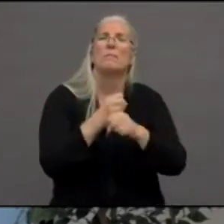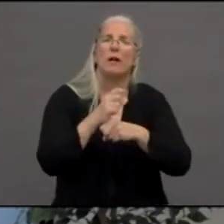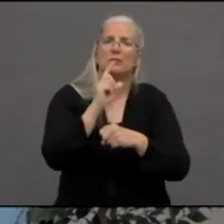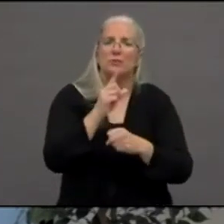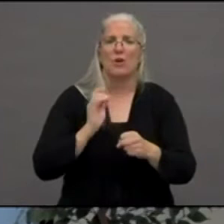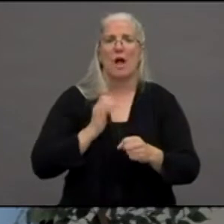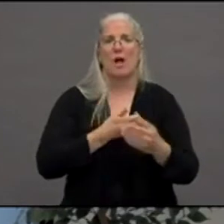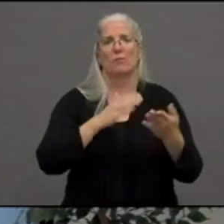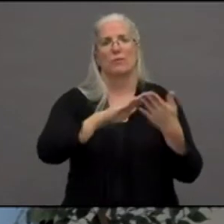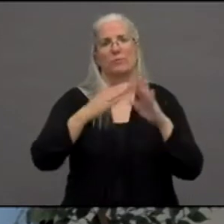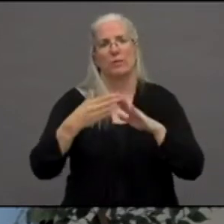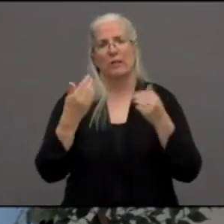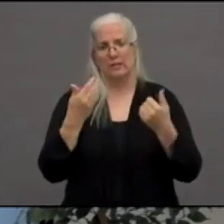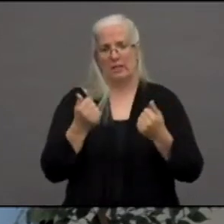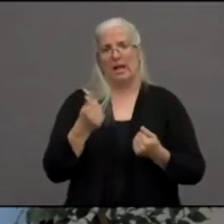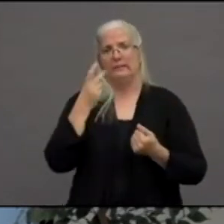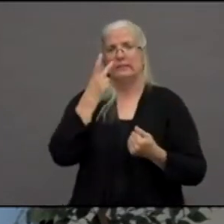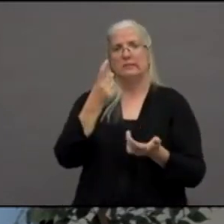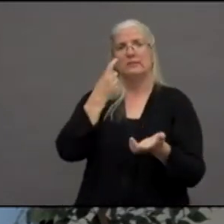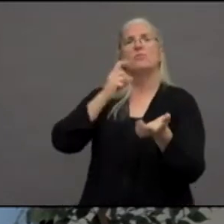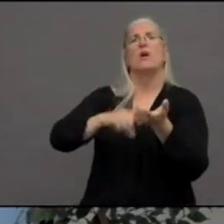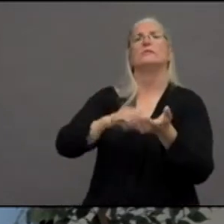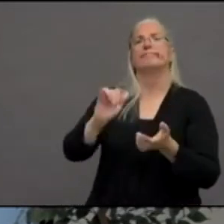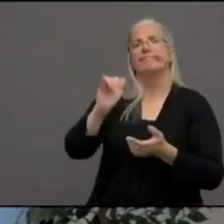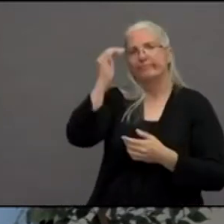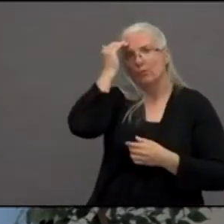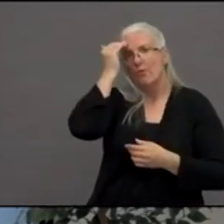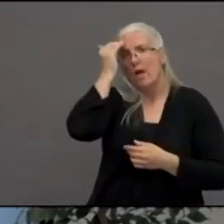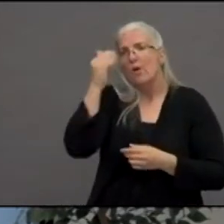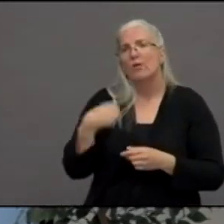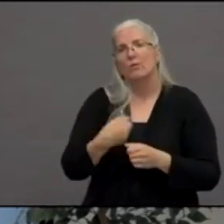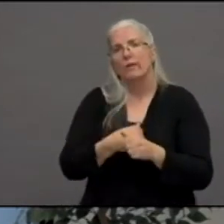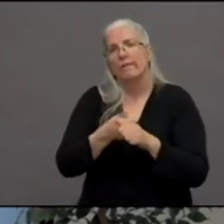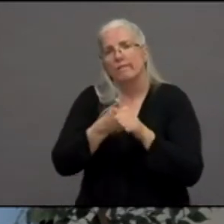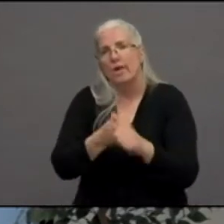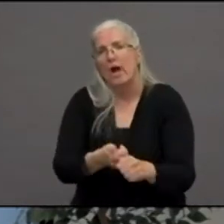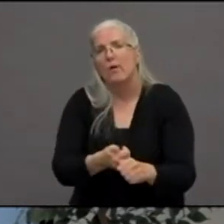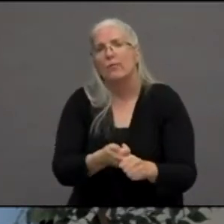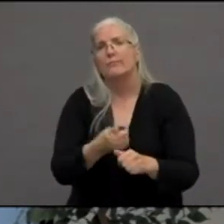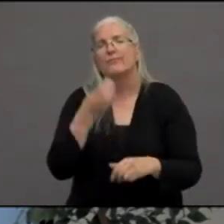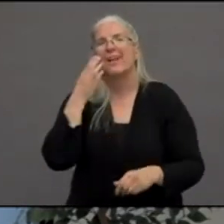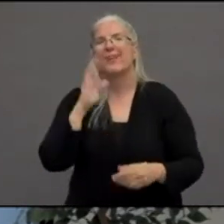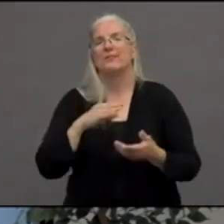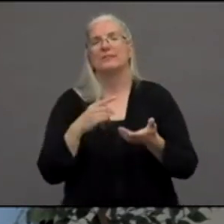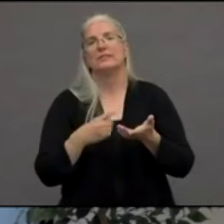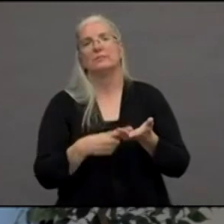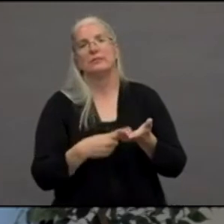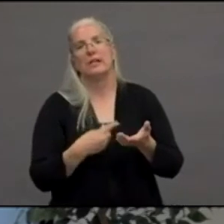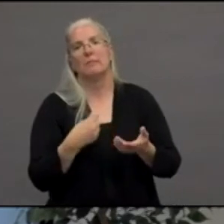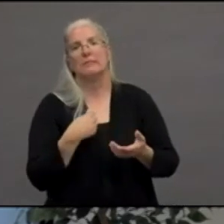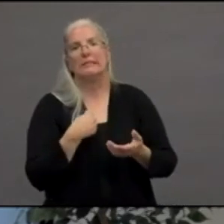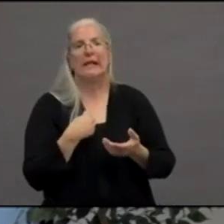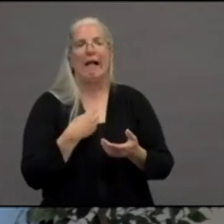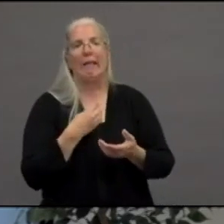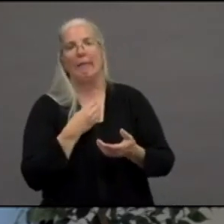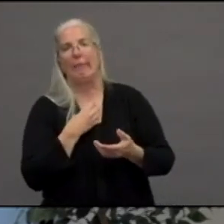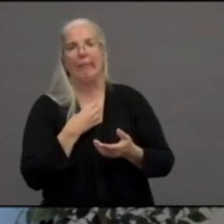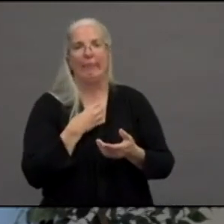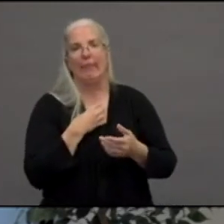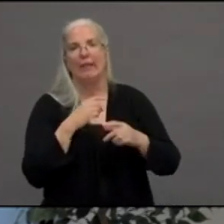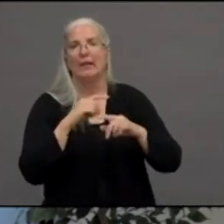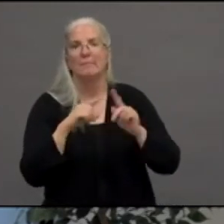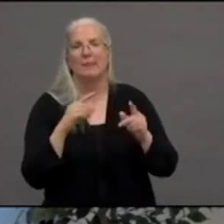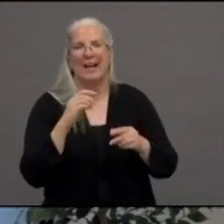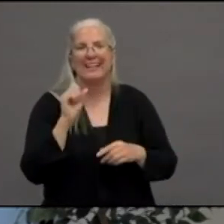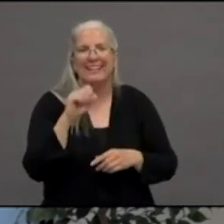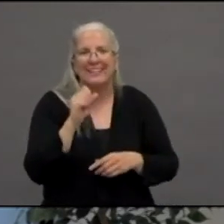I was tested the other day, and I'm a baby, and this is probably too much information, but my nose has been very dry for the entire